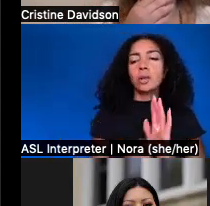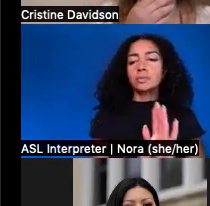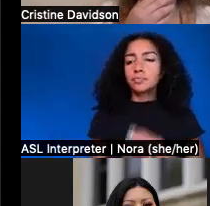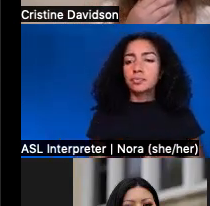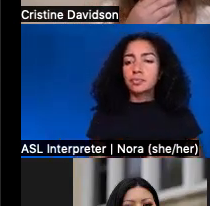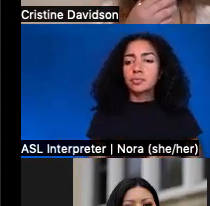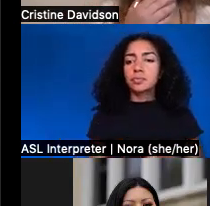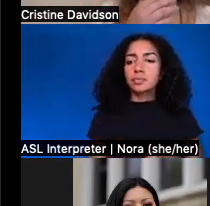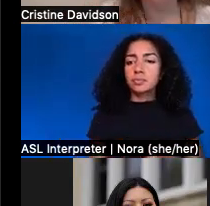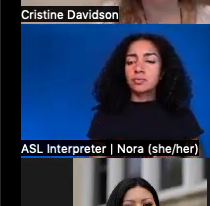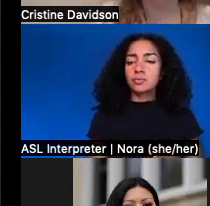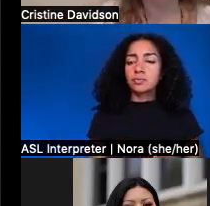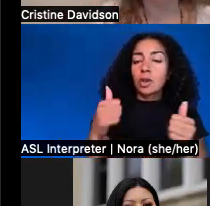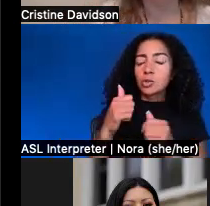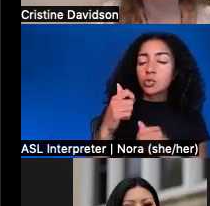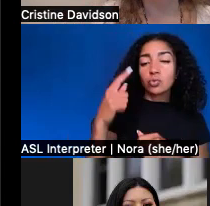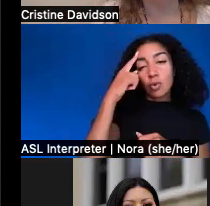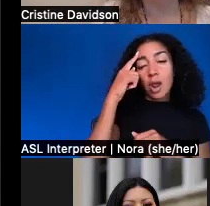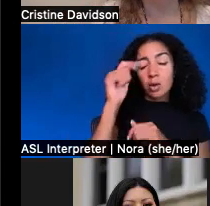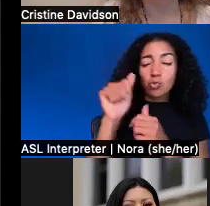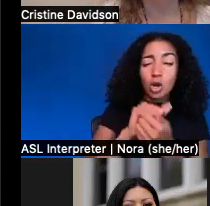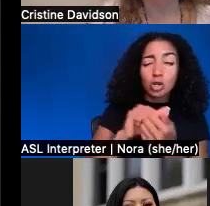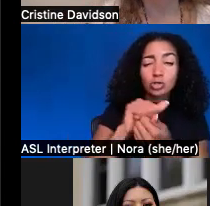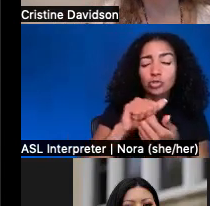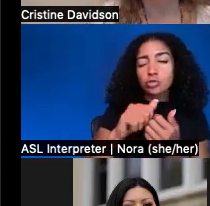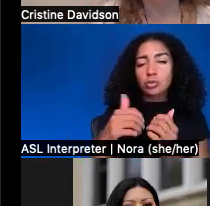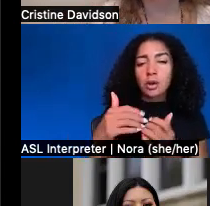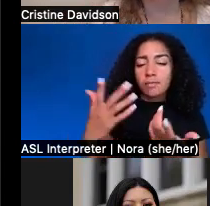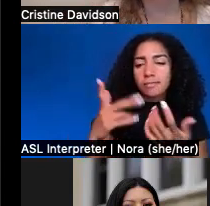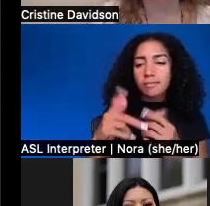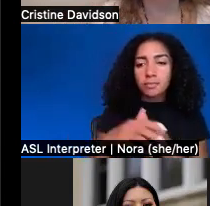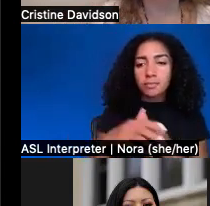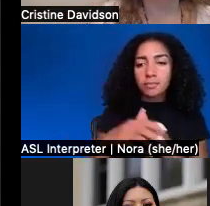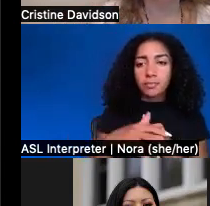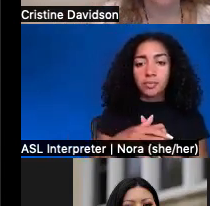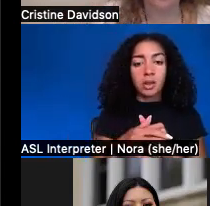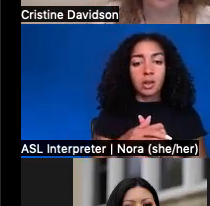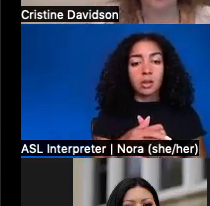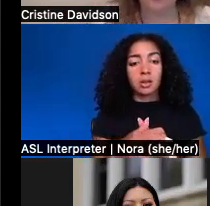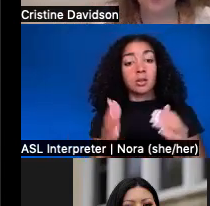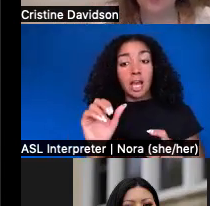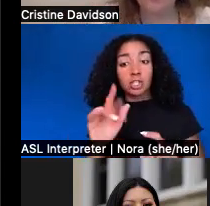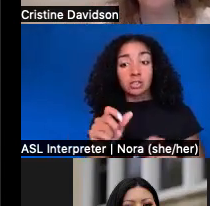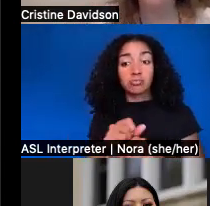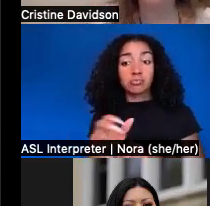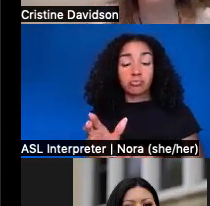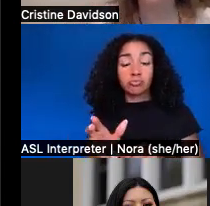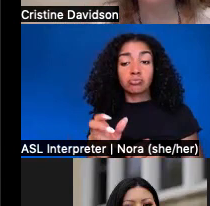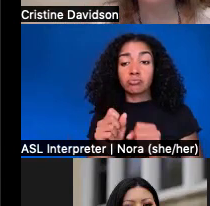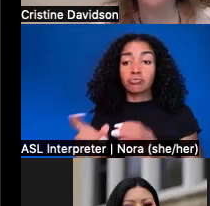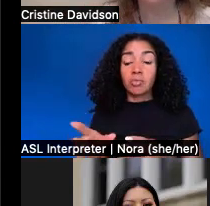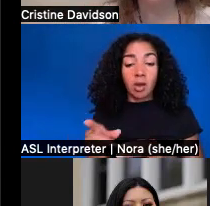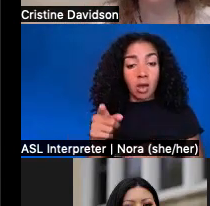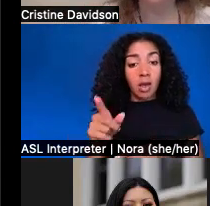reprogramming. Ashley dropped a link in. I think it's super interesting to where the phrase comes